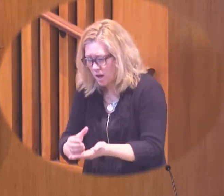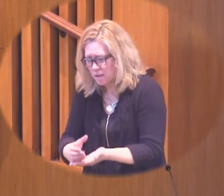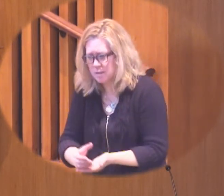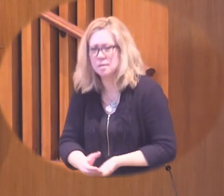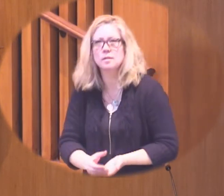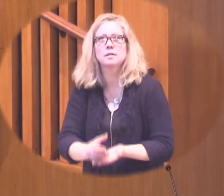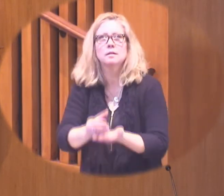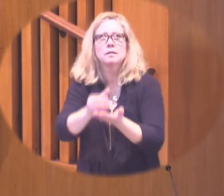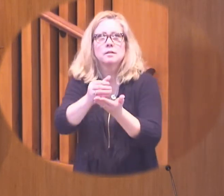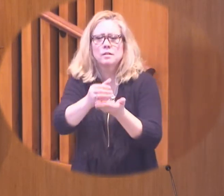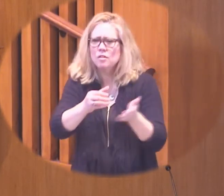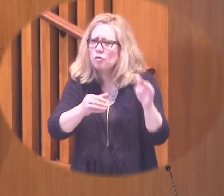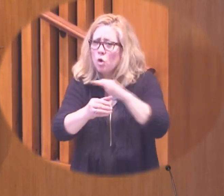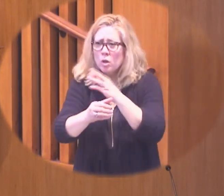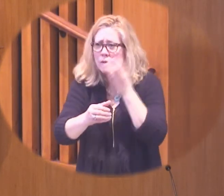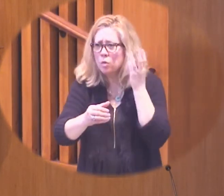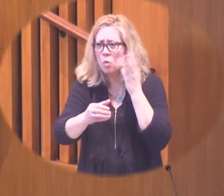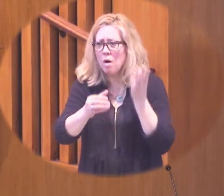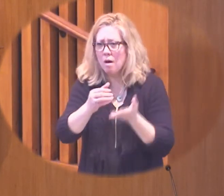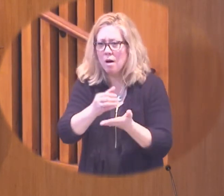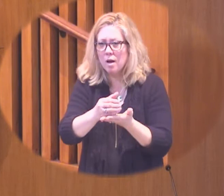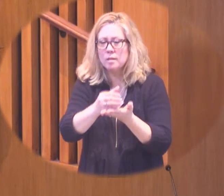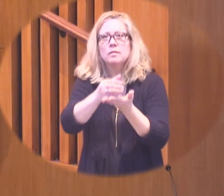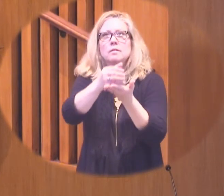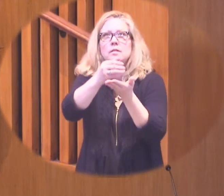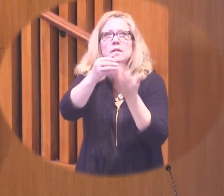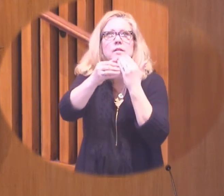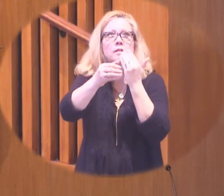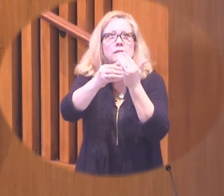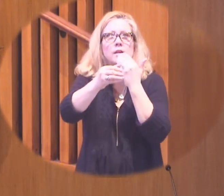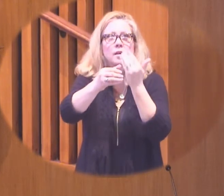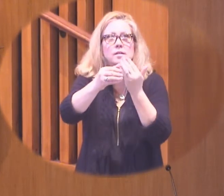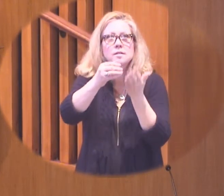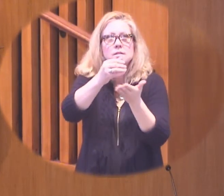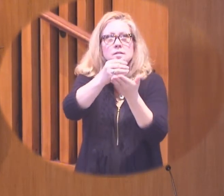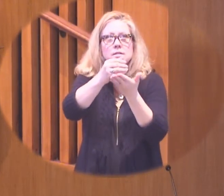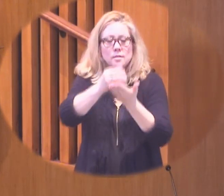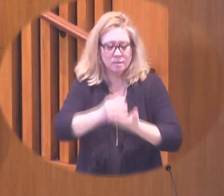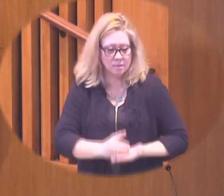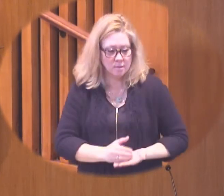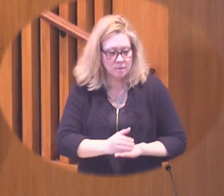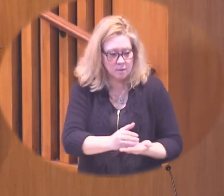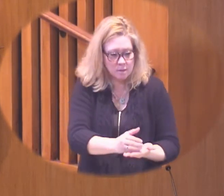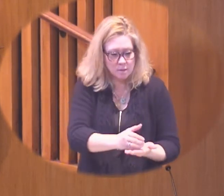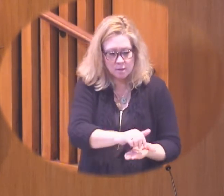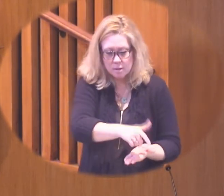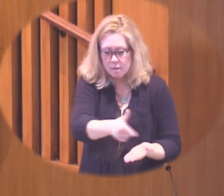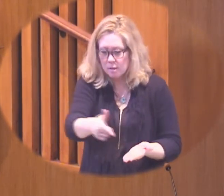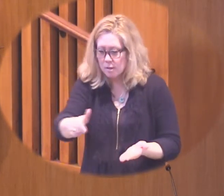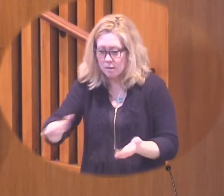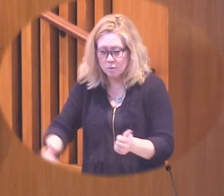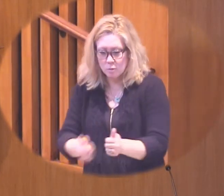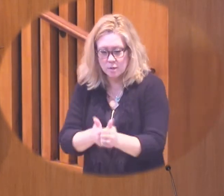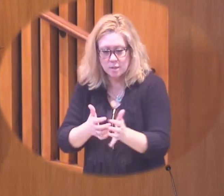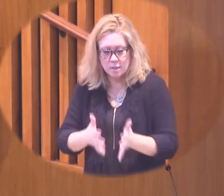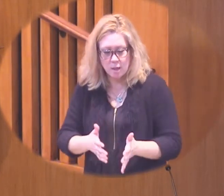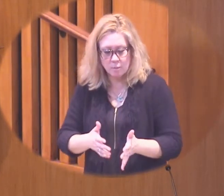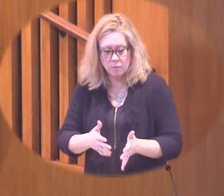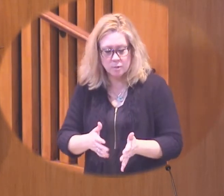And once more giving you thanks, he handed the chalice to his disciples,